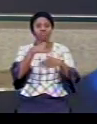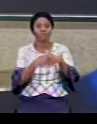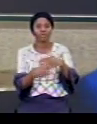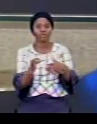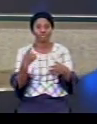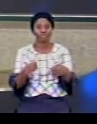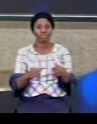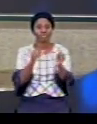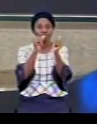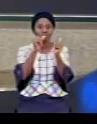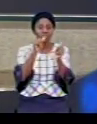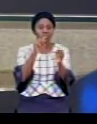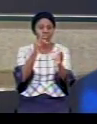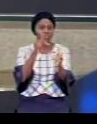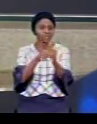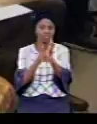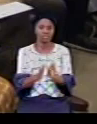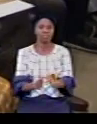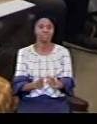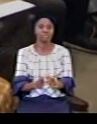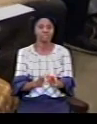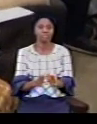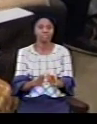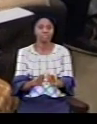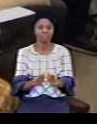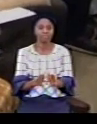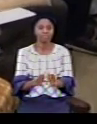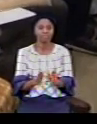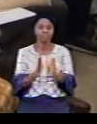slain. I didn't hear my amen.